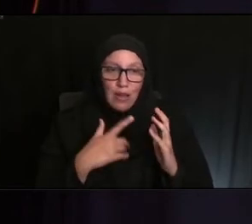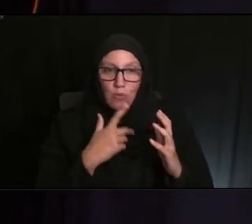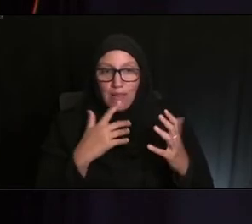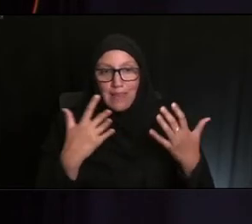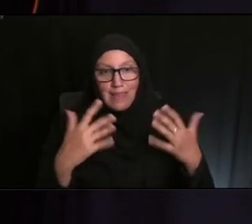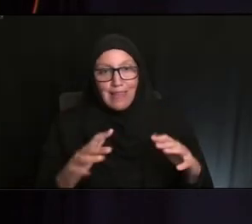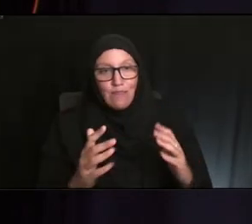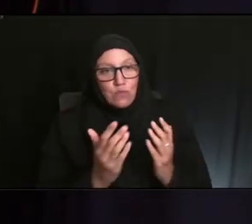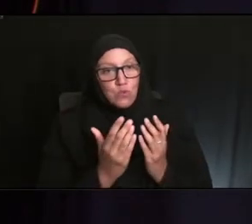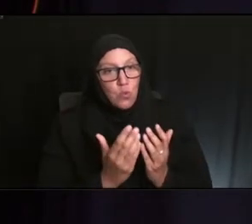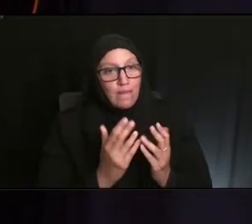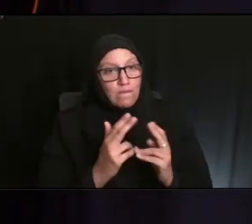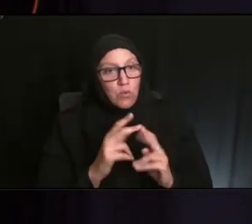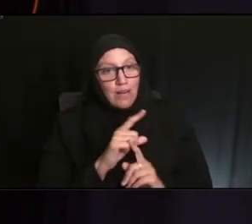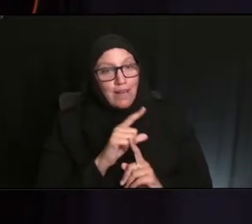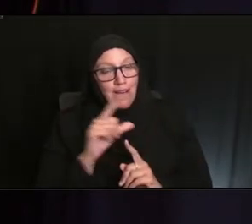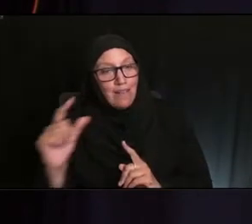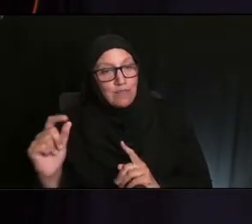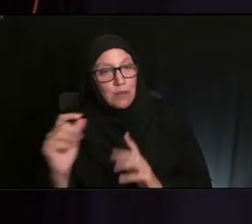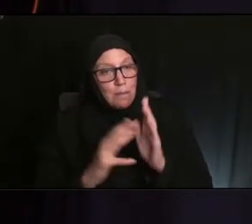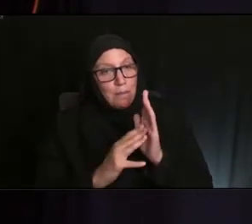for after the majlis.